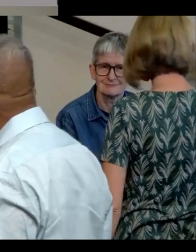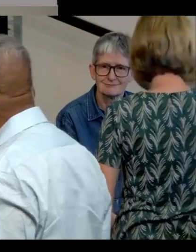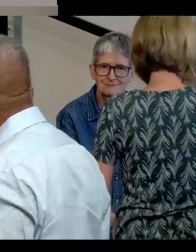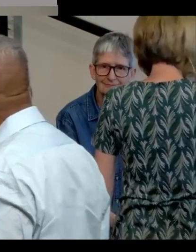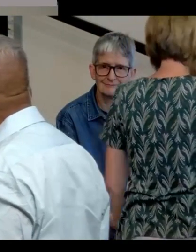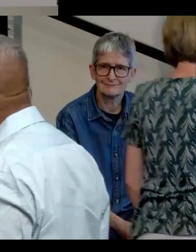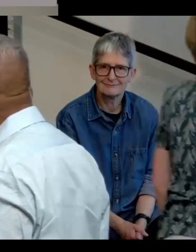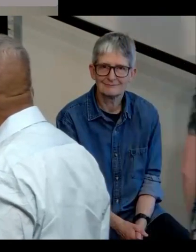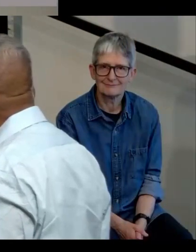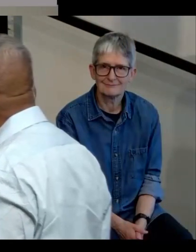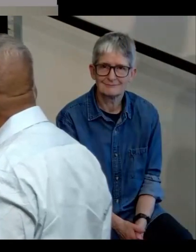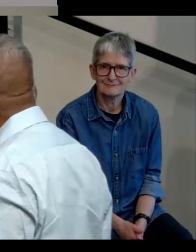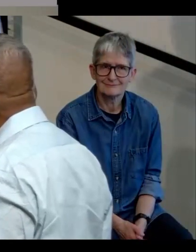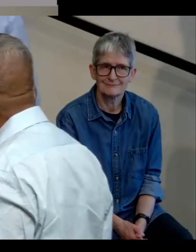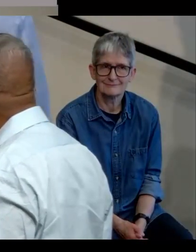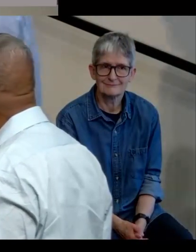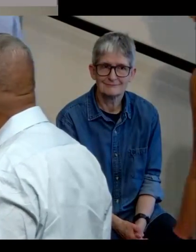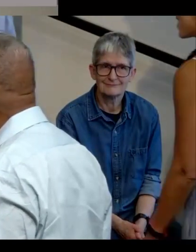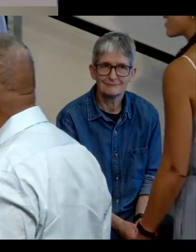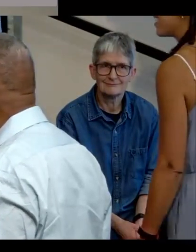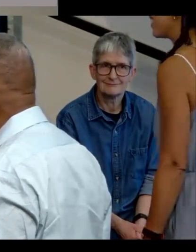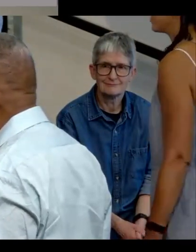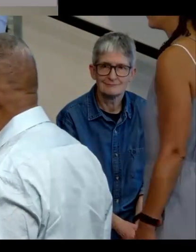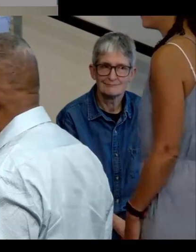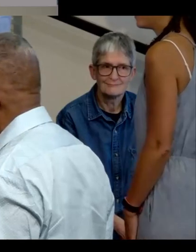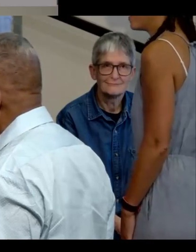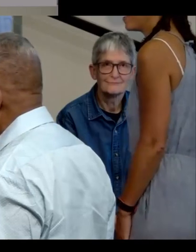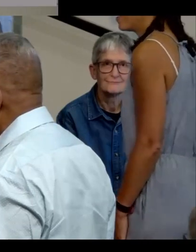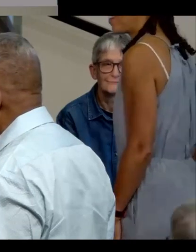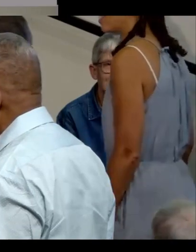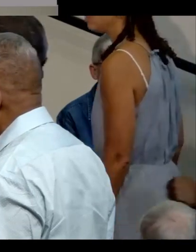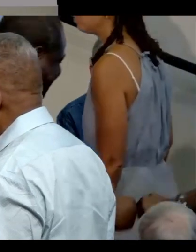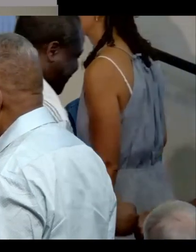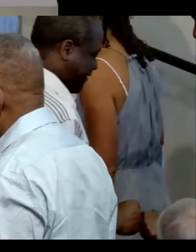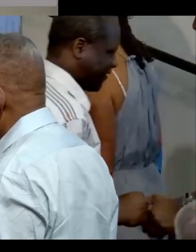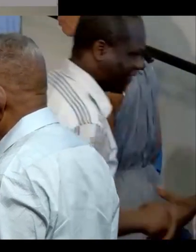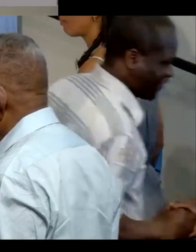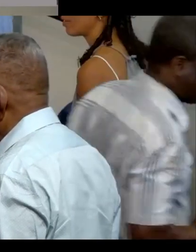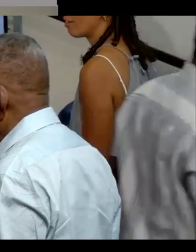Jesus, the only one who could ever say,